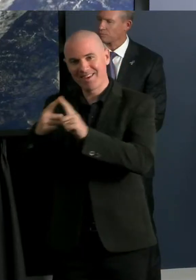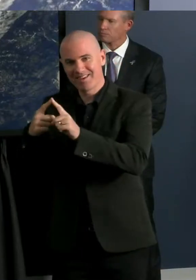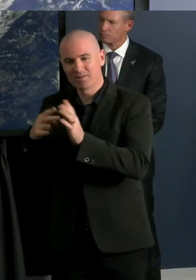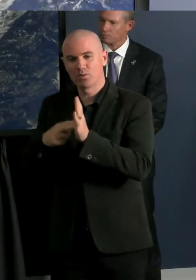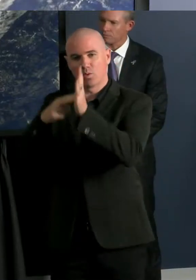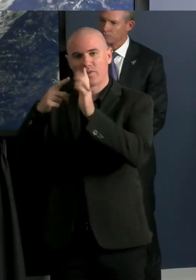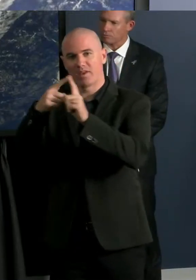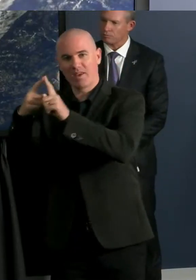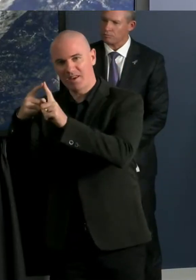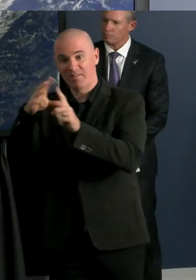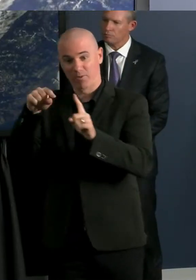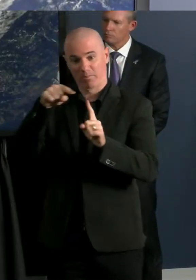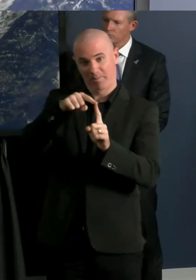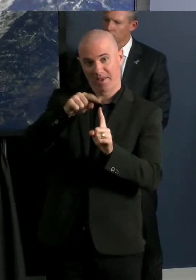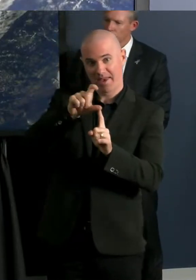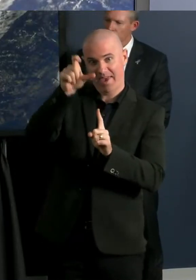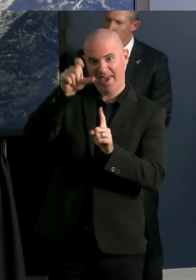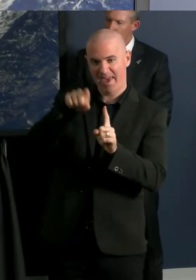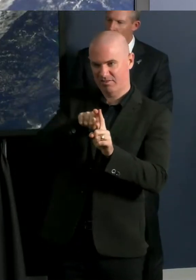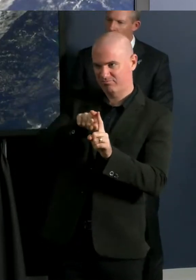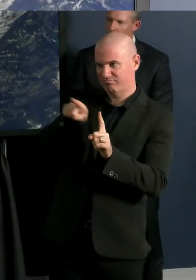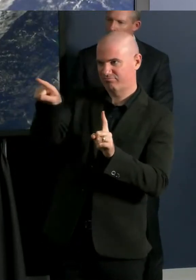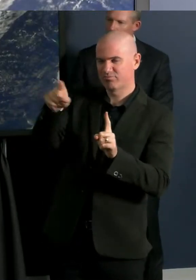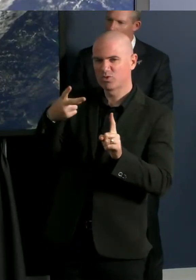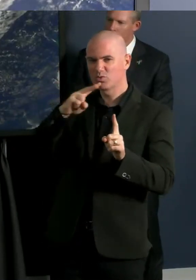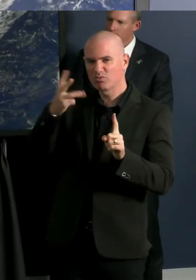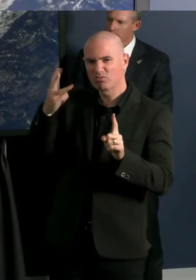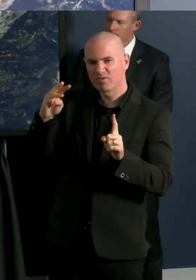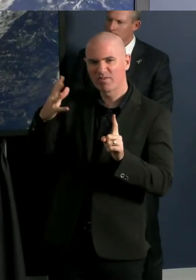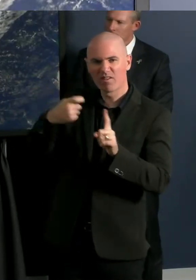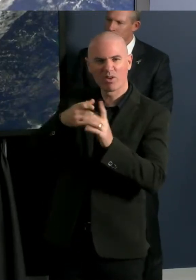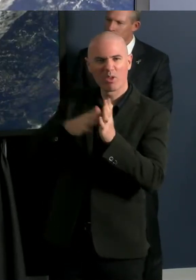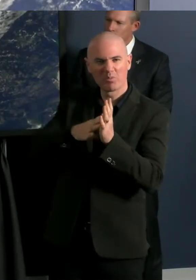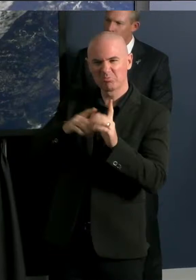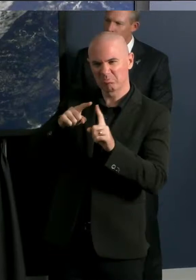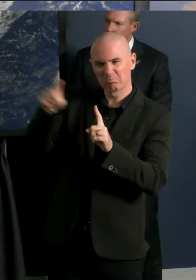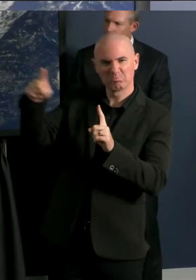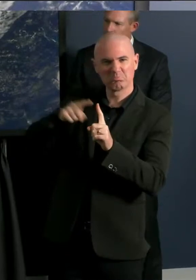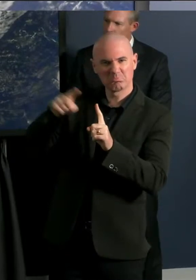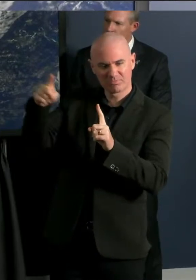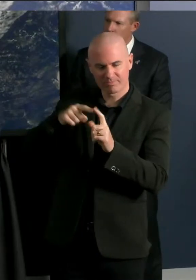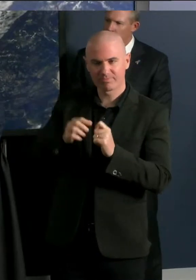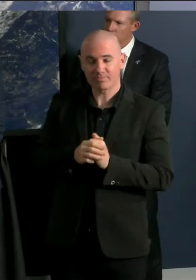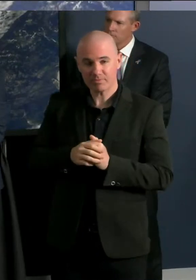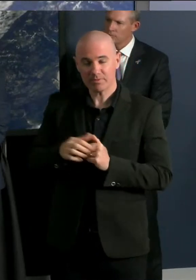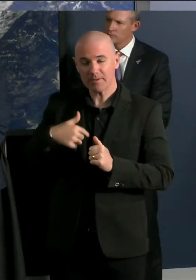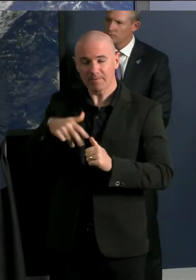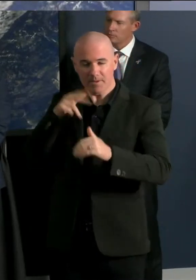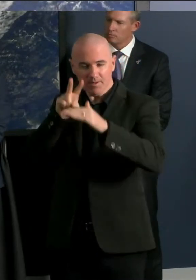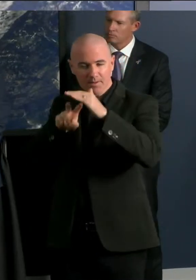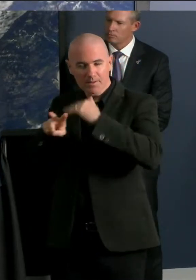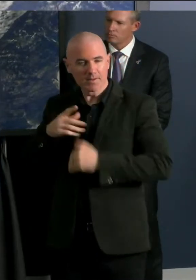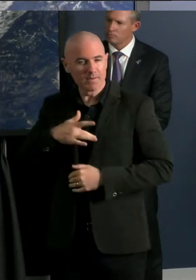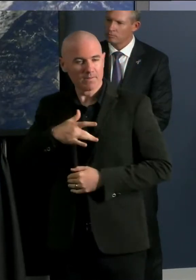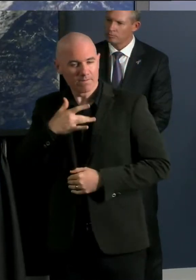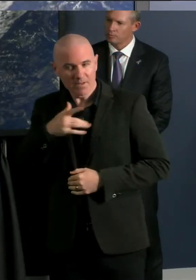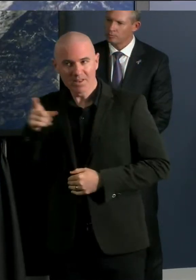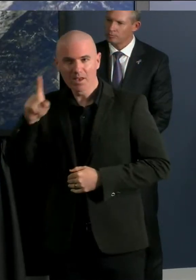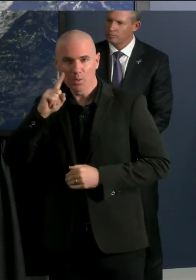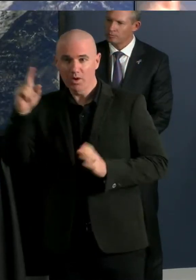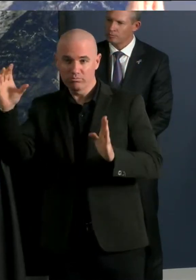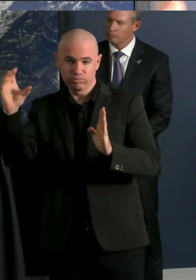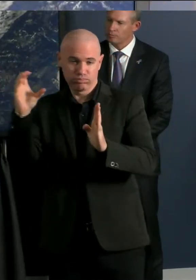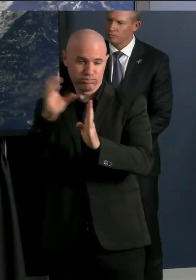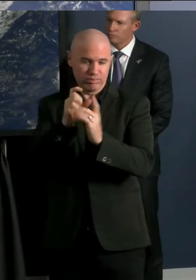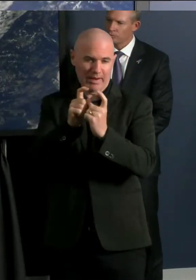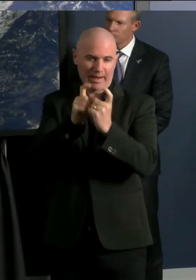Cairns. So the most likely scenario that we have is this system crossing as a Category 2 system near Port